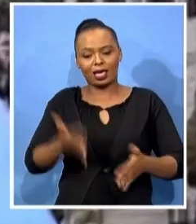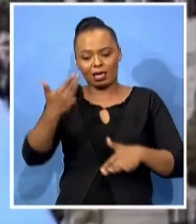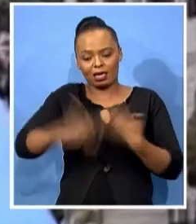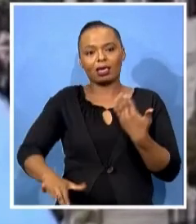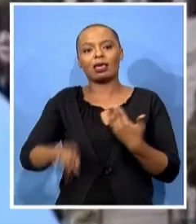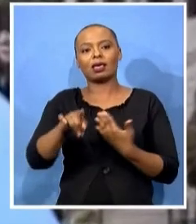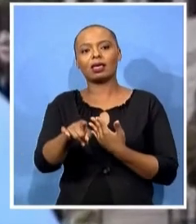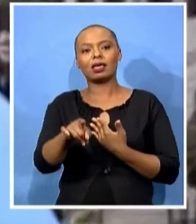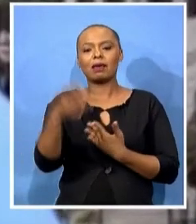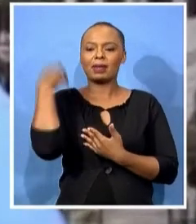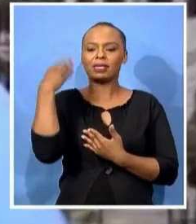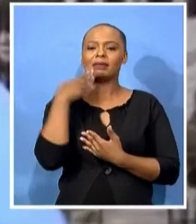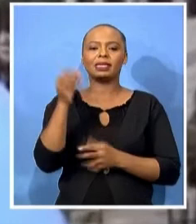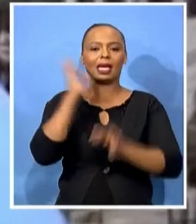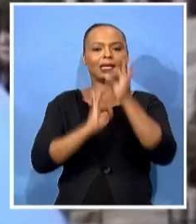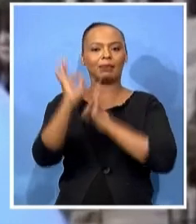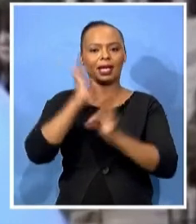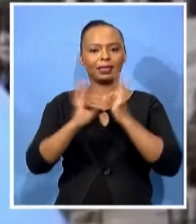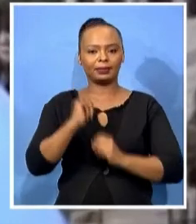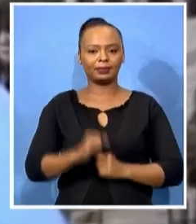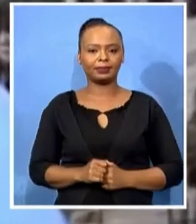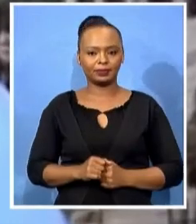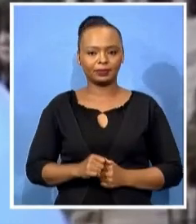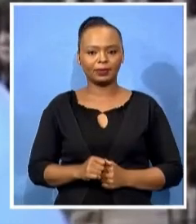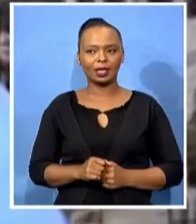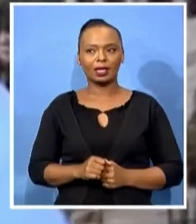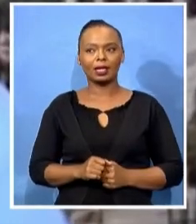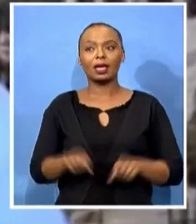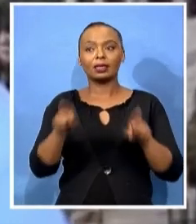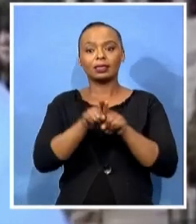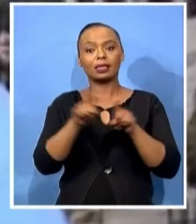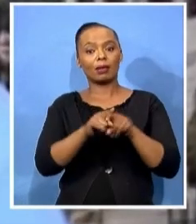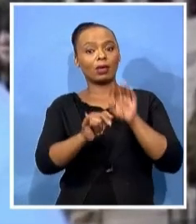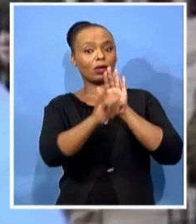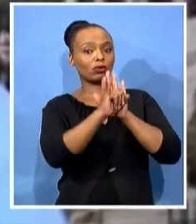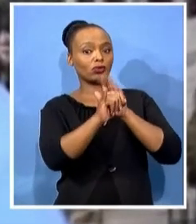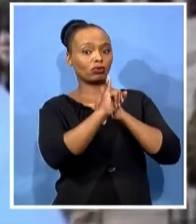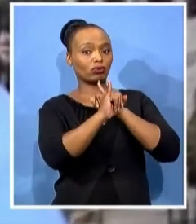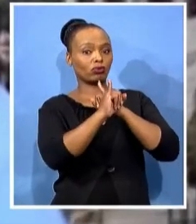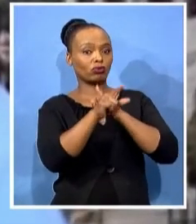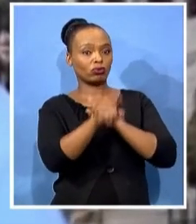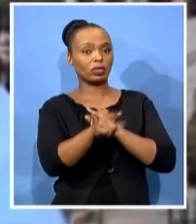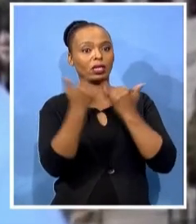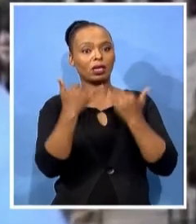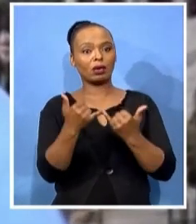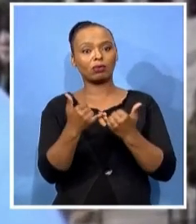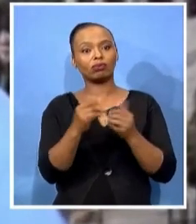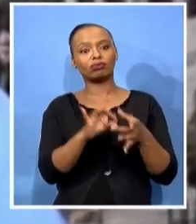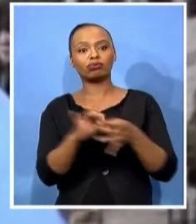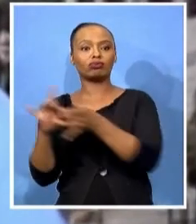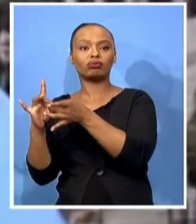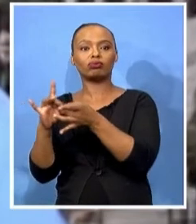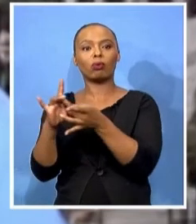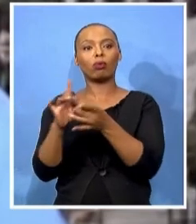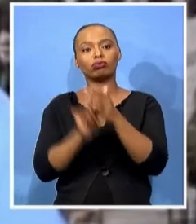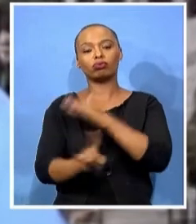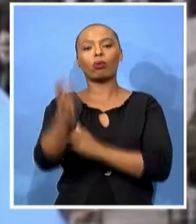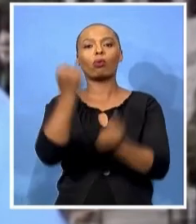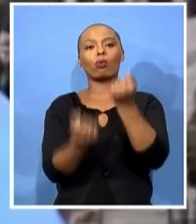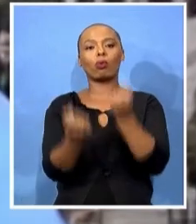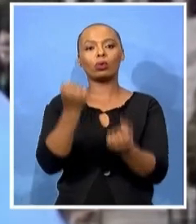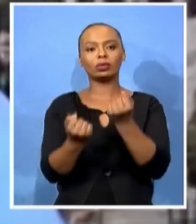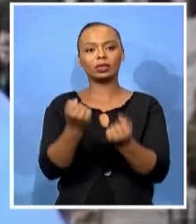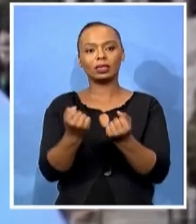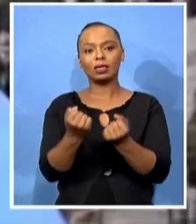Now, the Institute of Race Relations are on their way to court if the Minister does not answer questions on how the Minister is to distribute